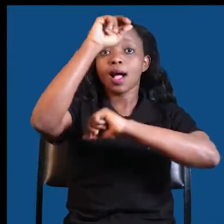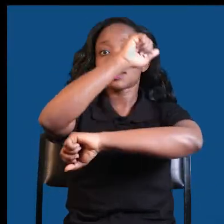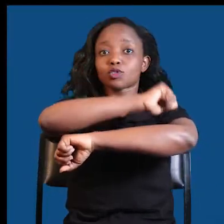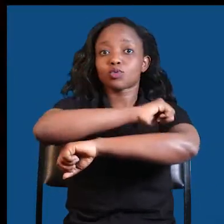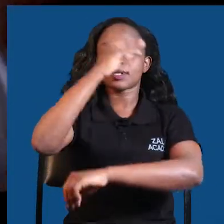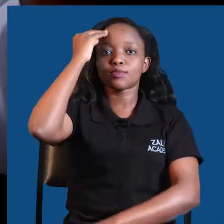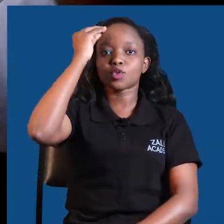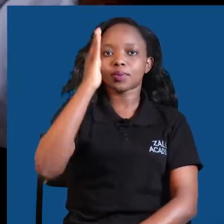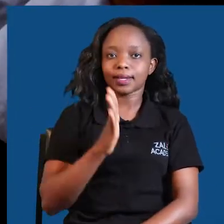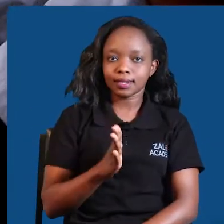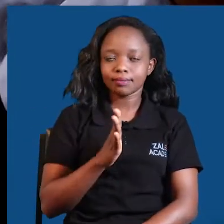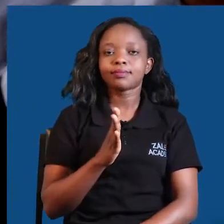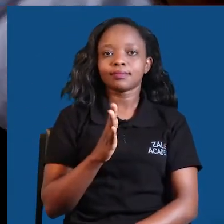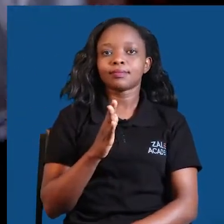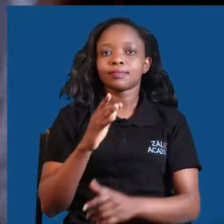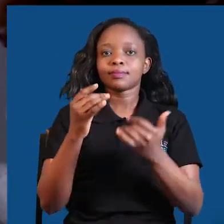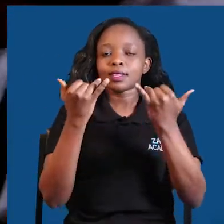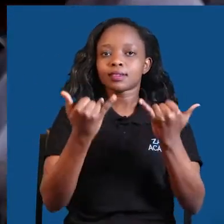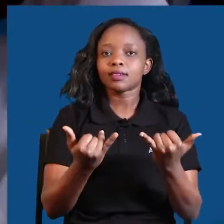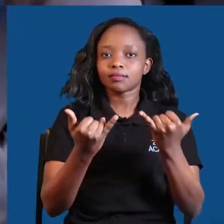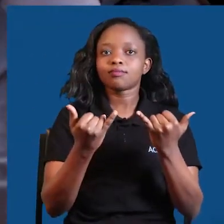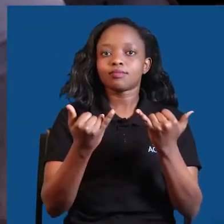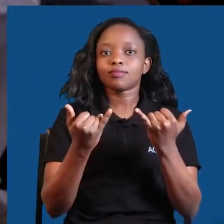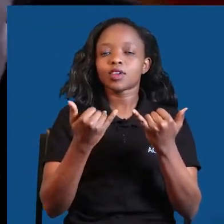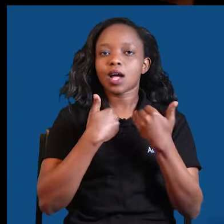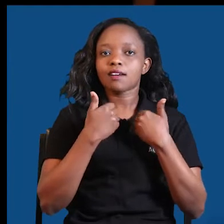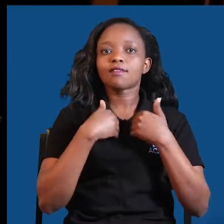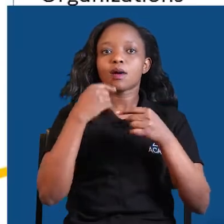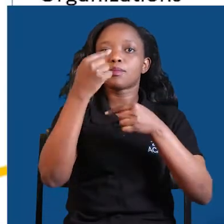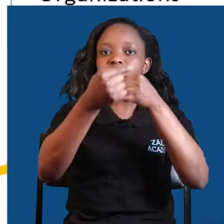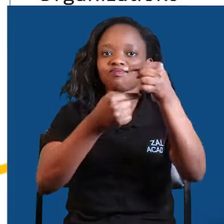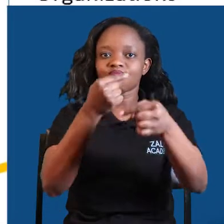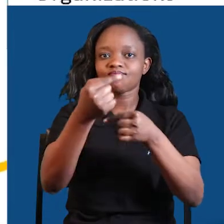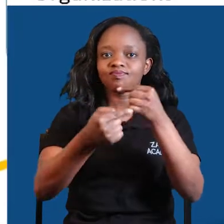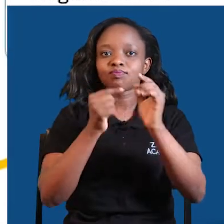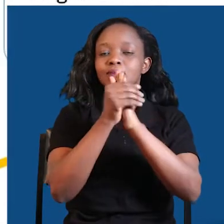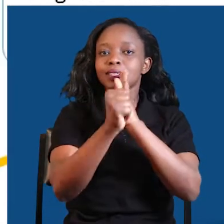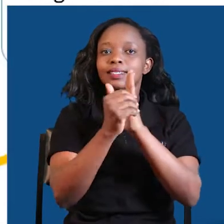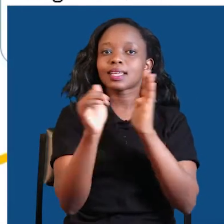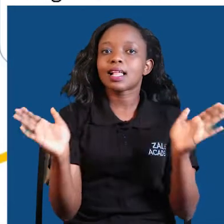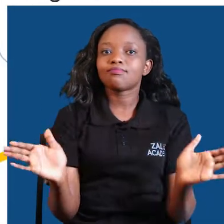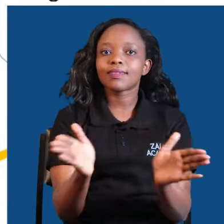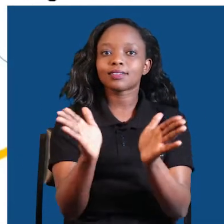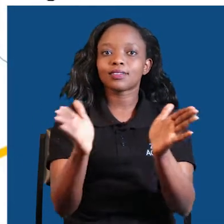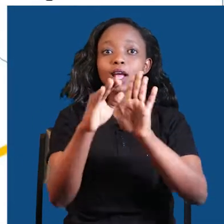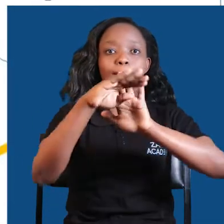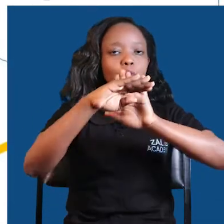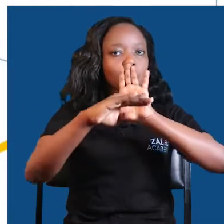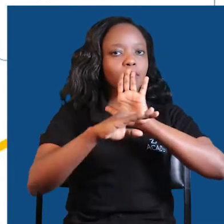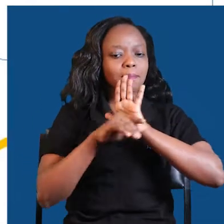the high school students, now you. And then we have ongoing, we have skill